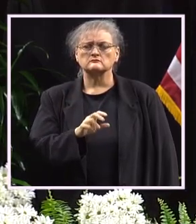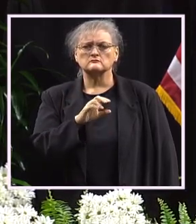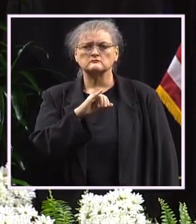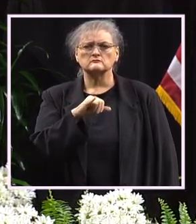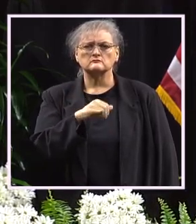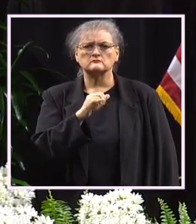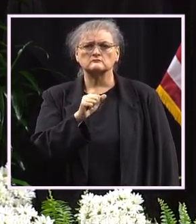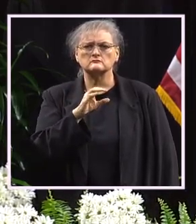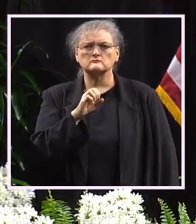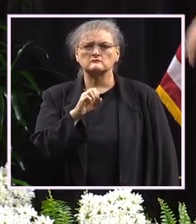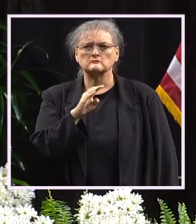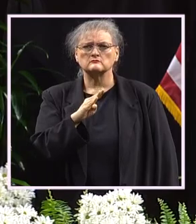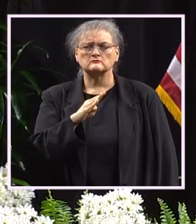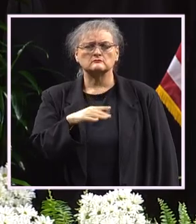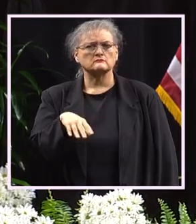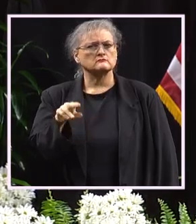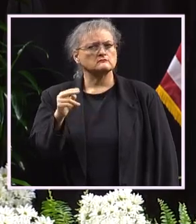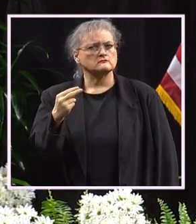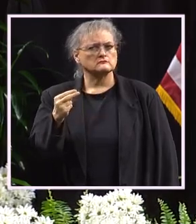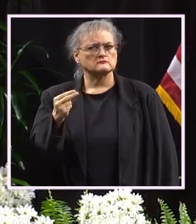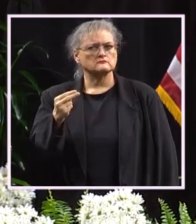Jacob S. Hermanson.